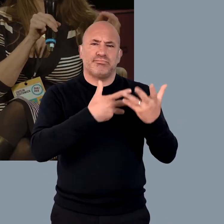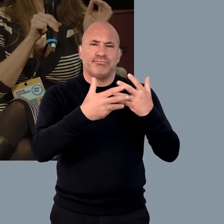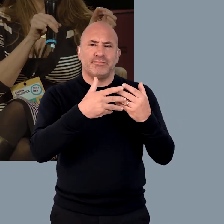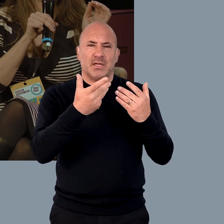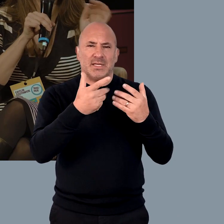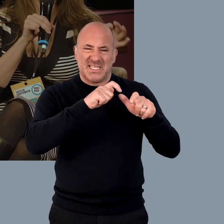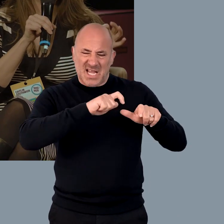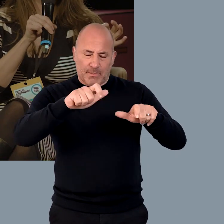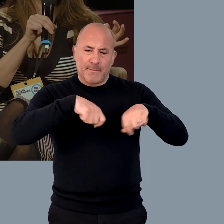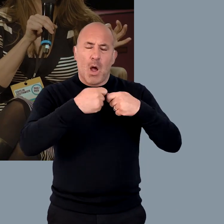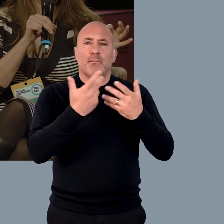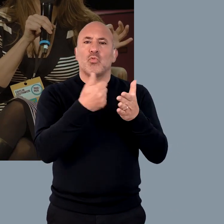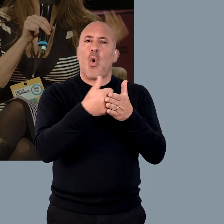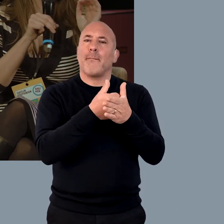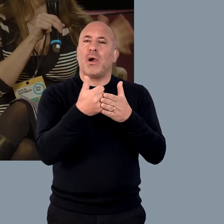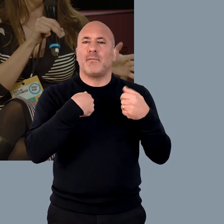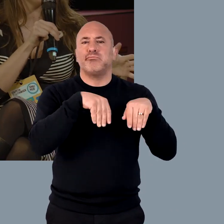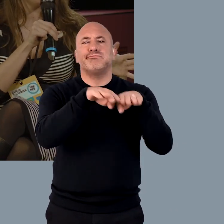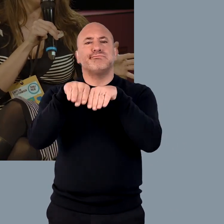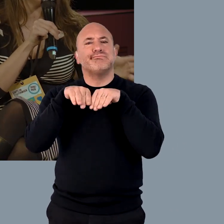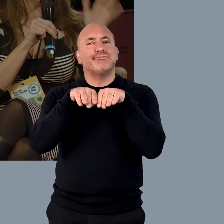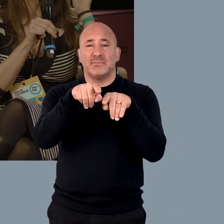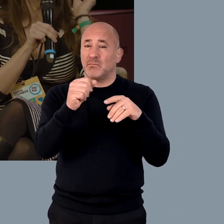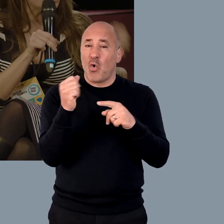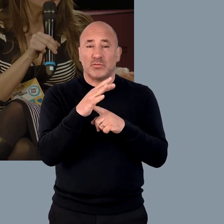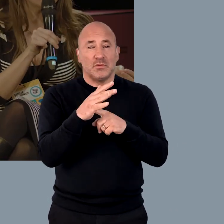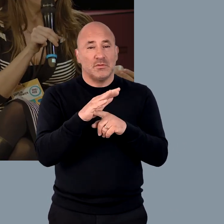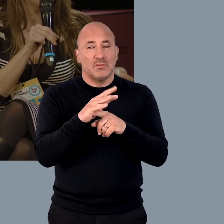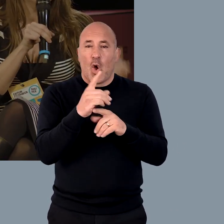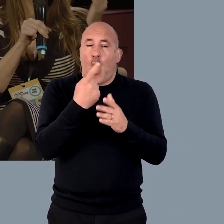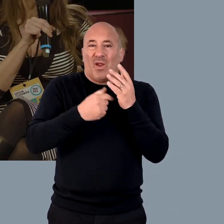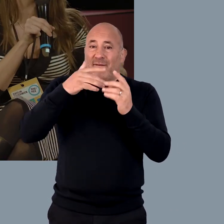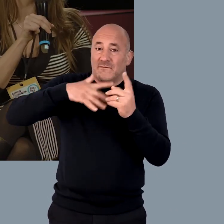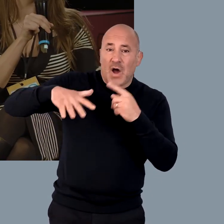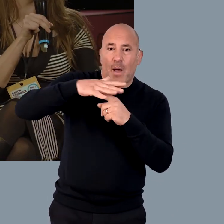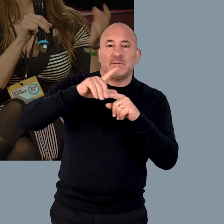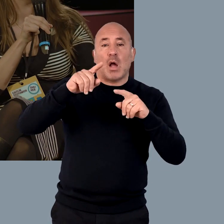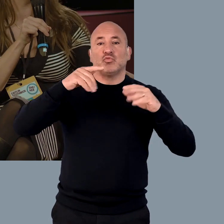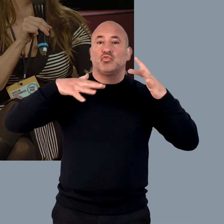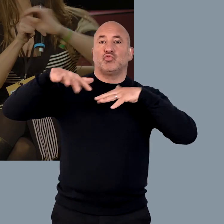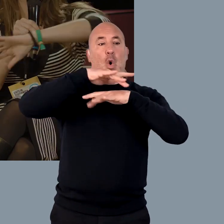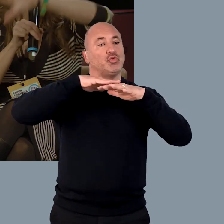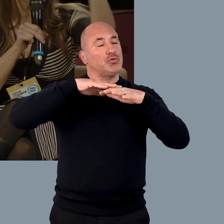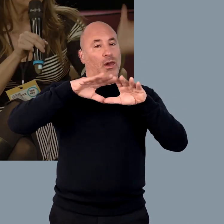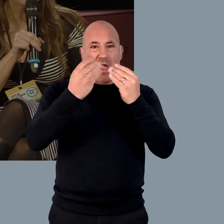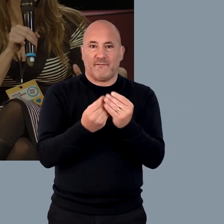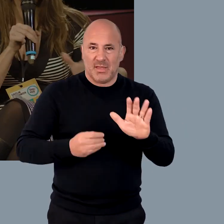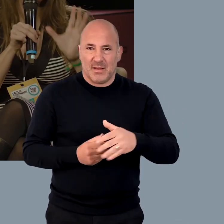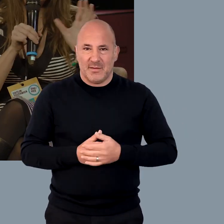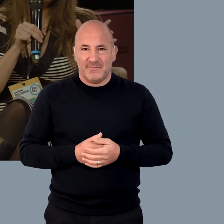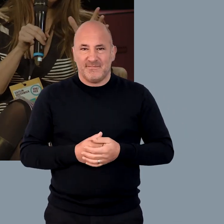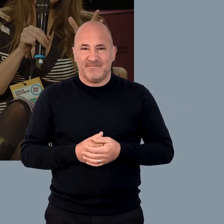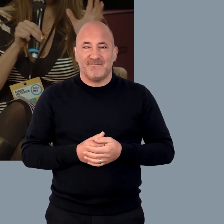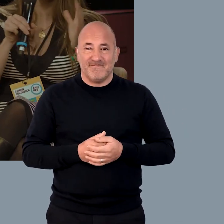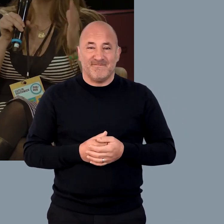you're talking about, sustainability being normalized, and that's so incredibly important, and not just environmental, but social, like the entire thing. I